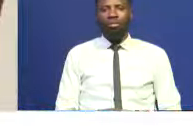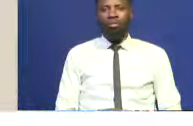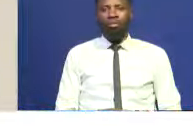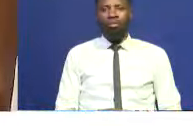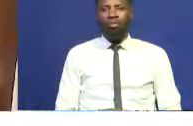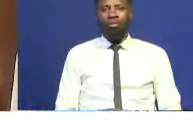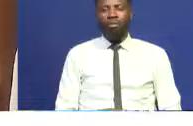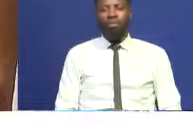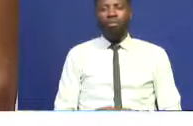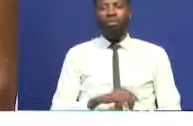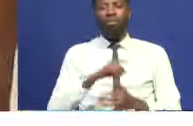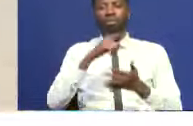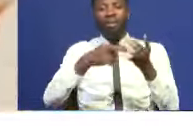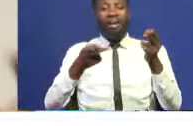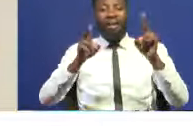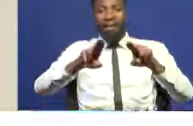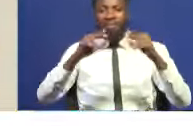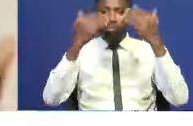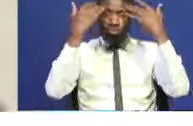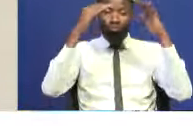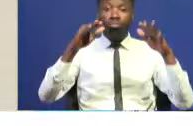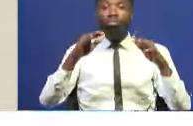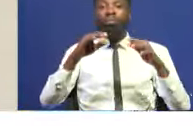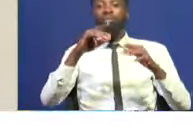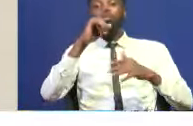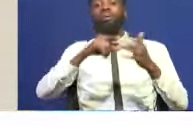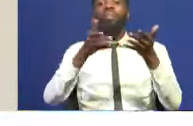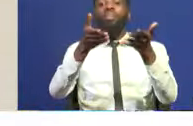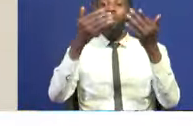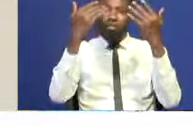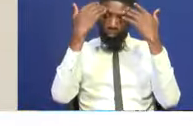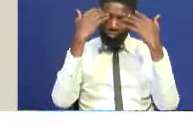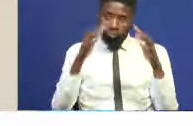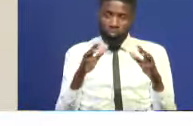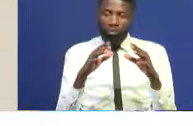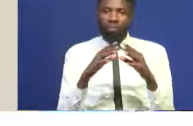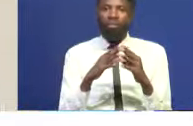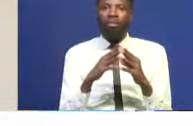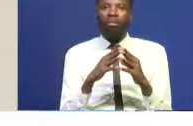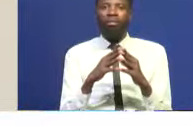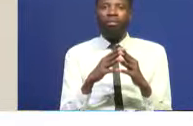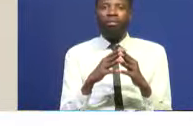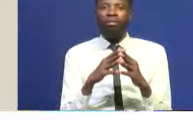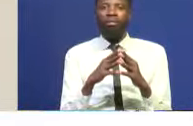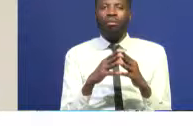You don't know what's happening. You don't know what's in front of you in your, complete